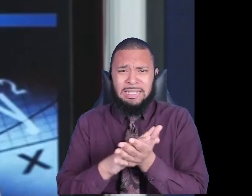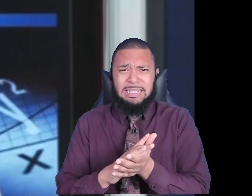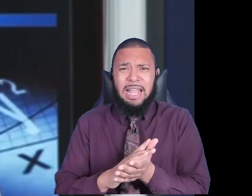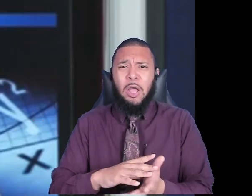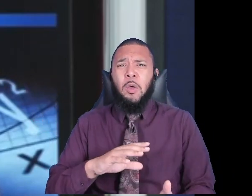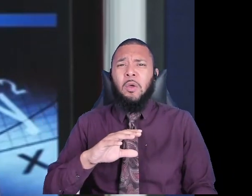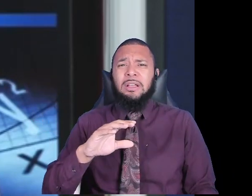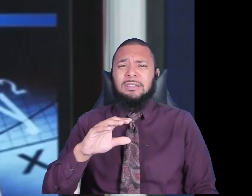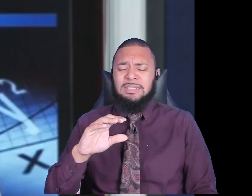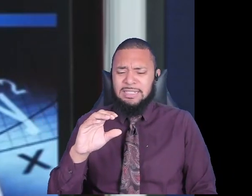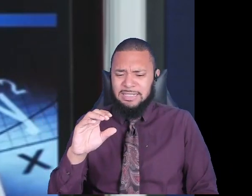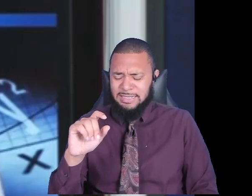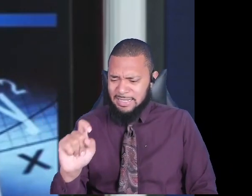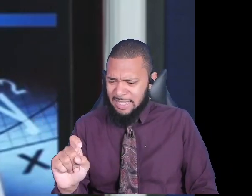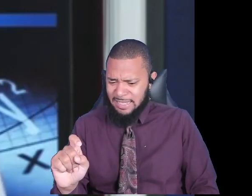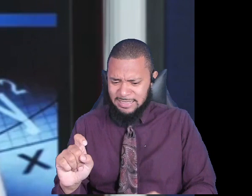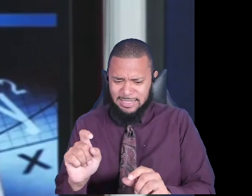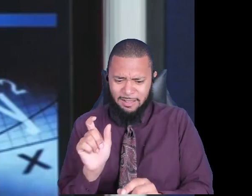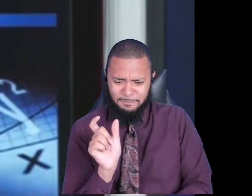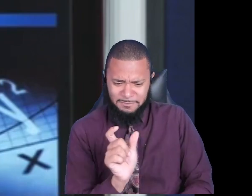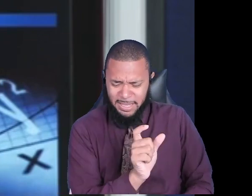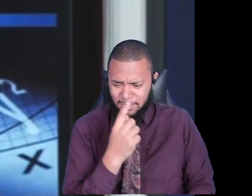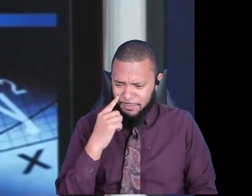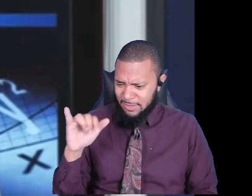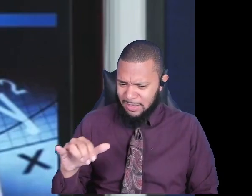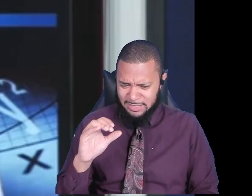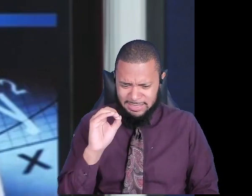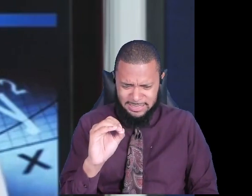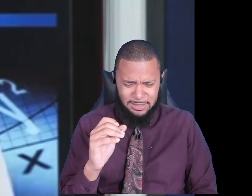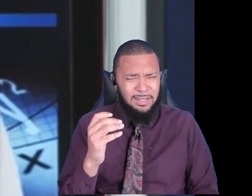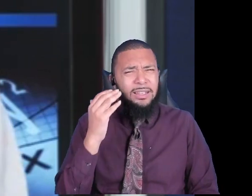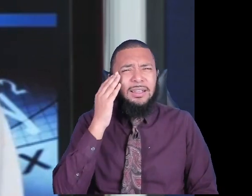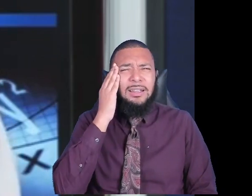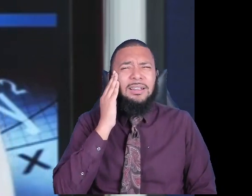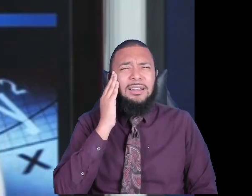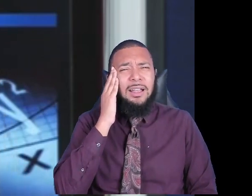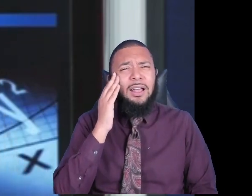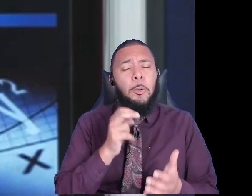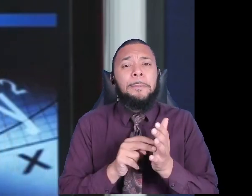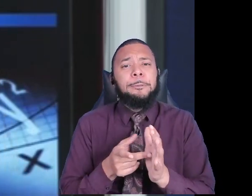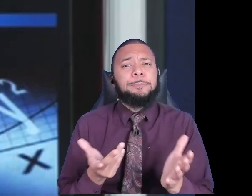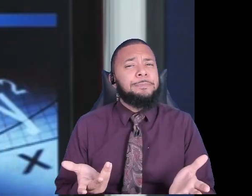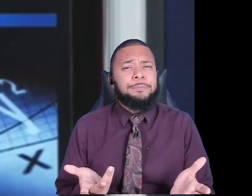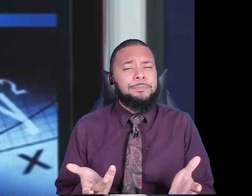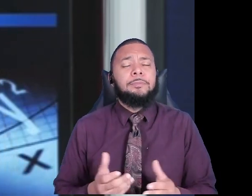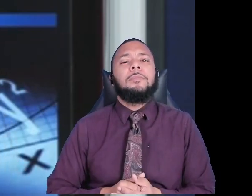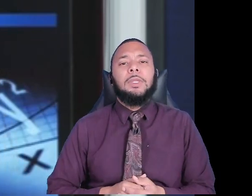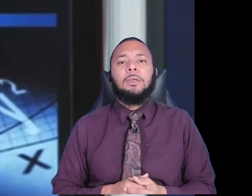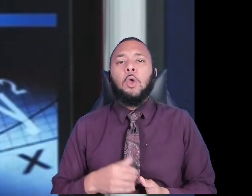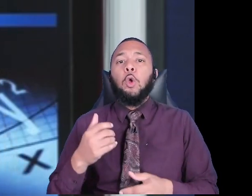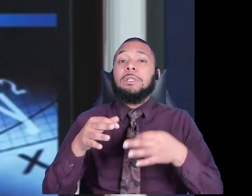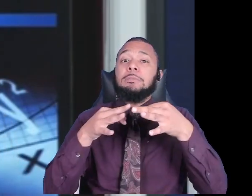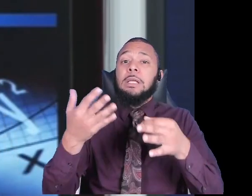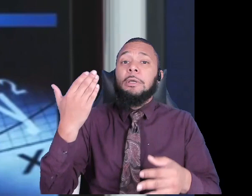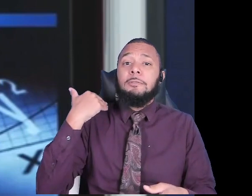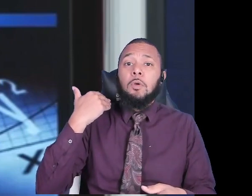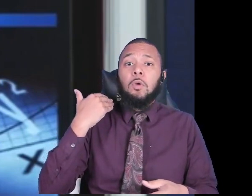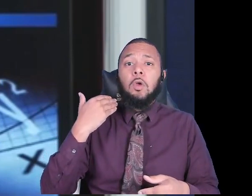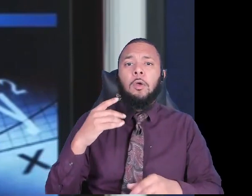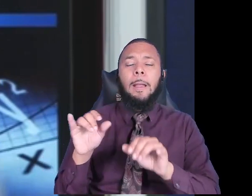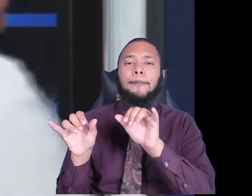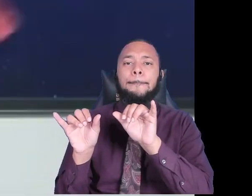factors of x? Is that just 0 or what? Well, we've talked before about this idea of